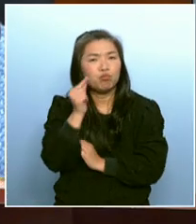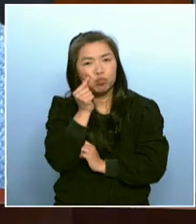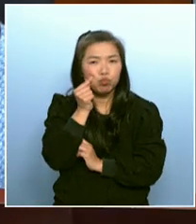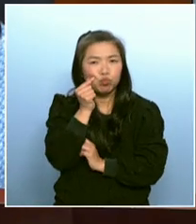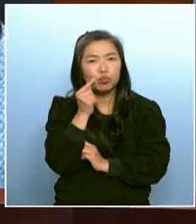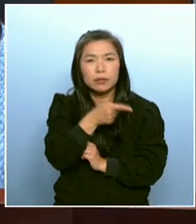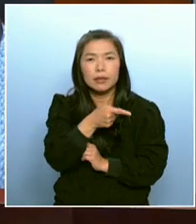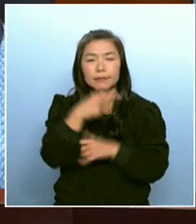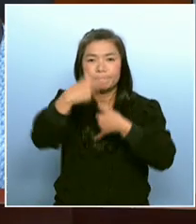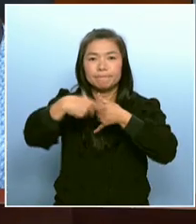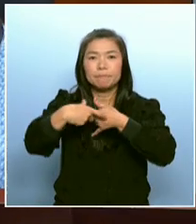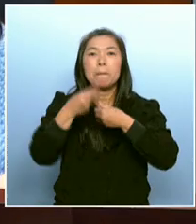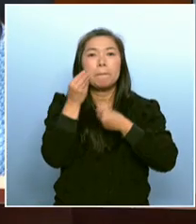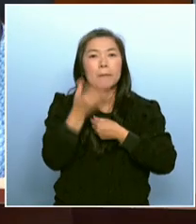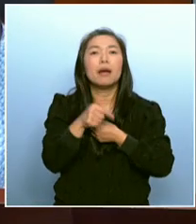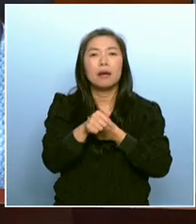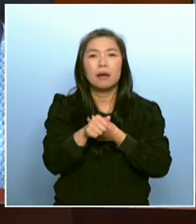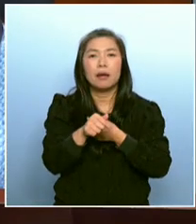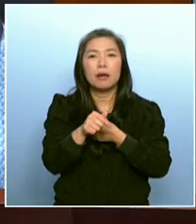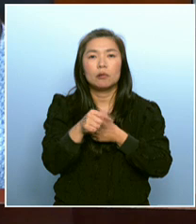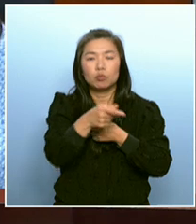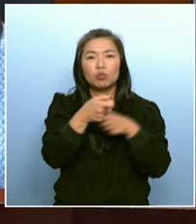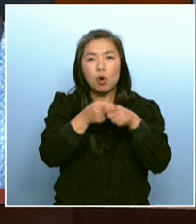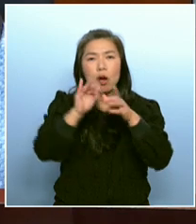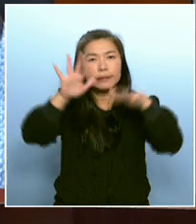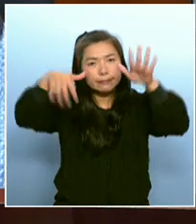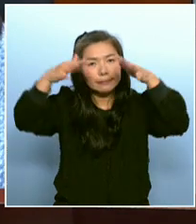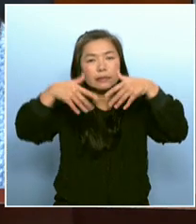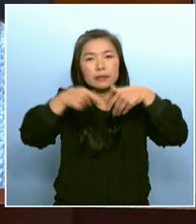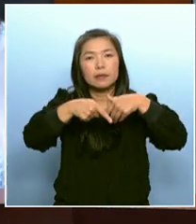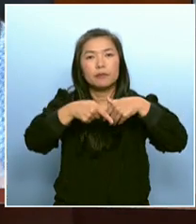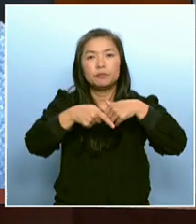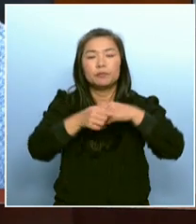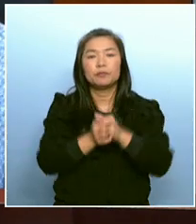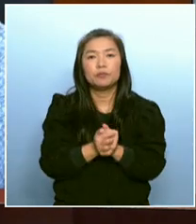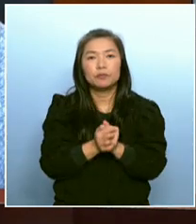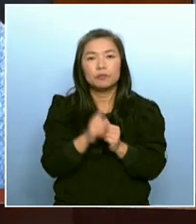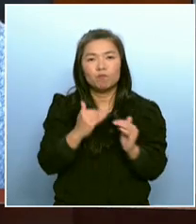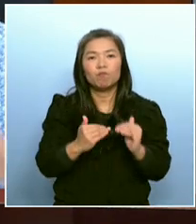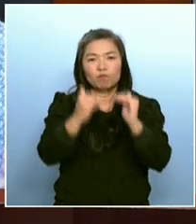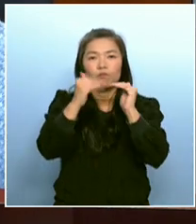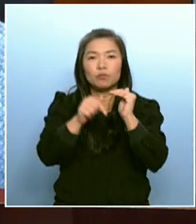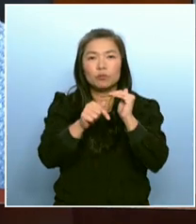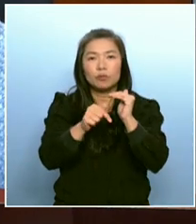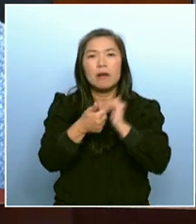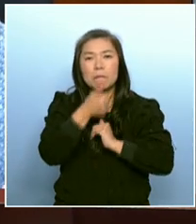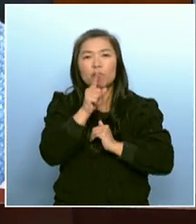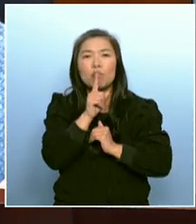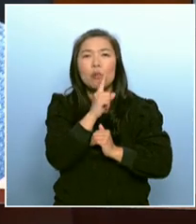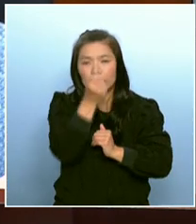so that they can live with a positive mind. Will there be flexibility in this regard? Will quotas be reserved to these children so